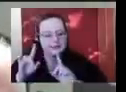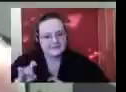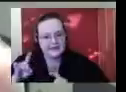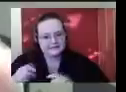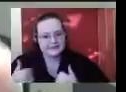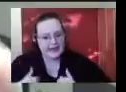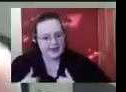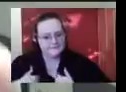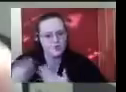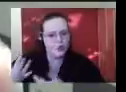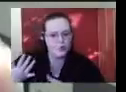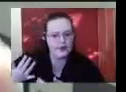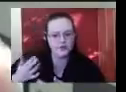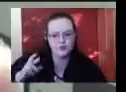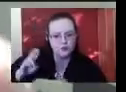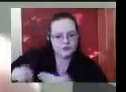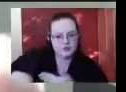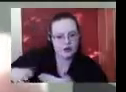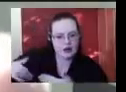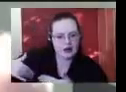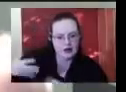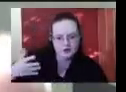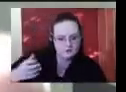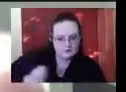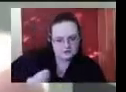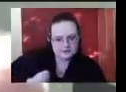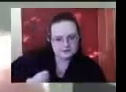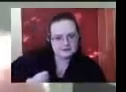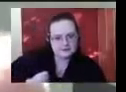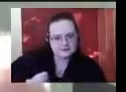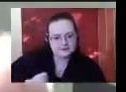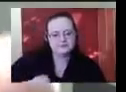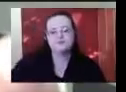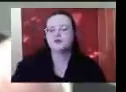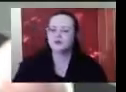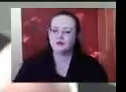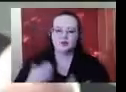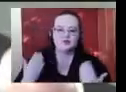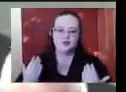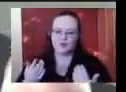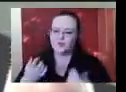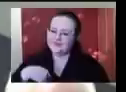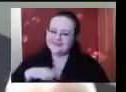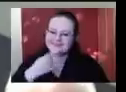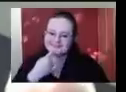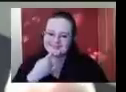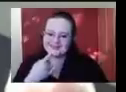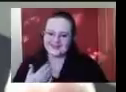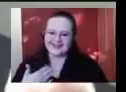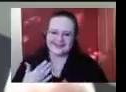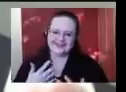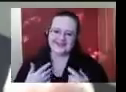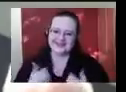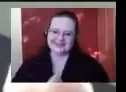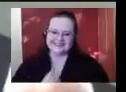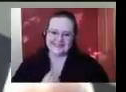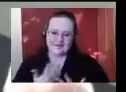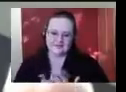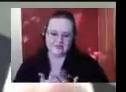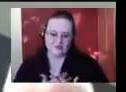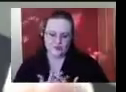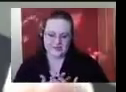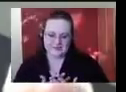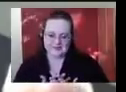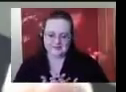Yeah, and we talked about that currently the screening is self-screening. So there's no requirement for active screening in schools at